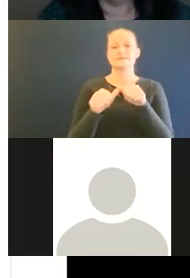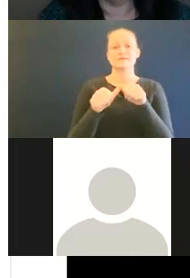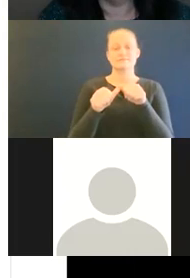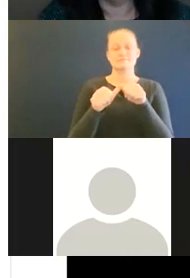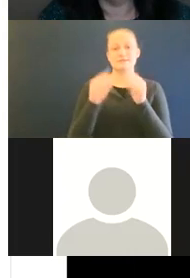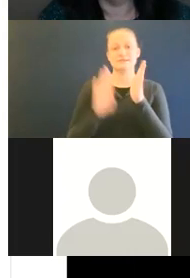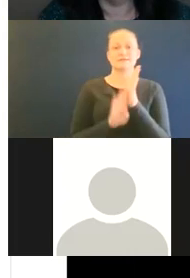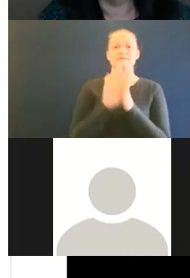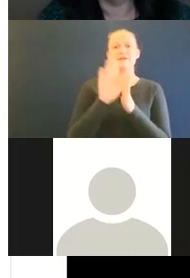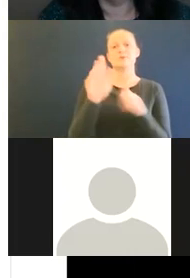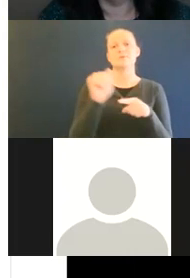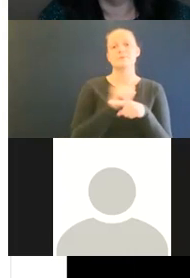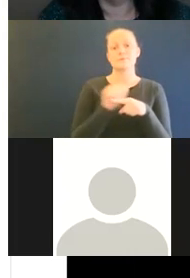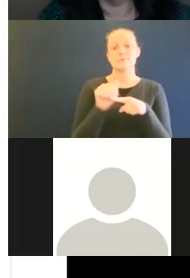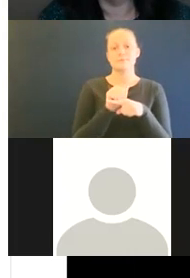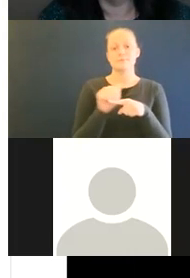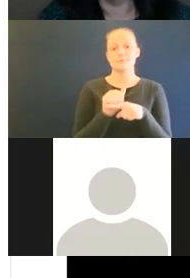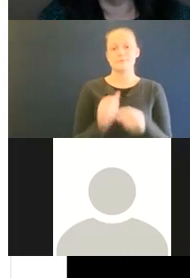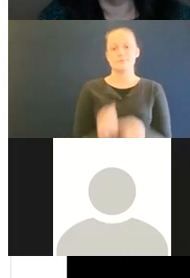your practice.